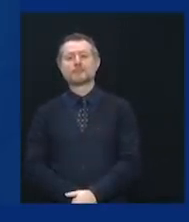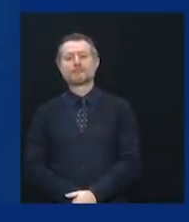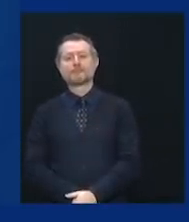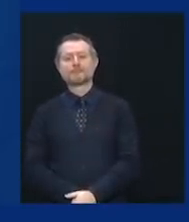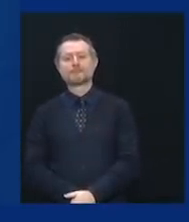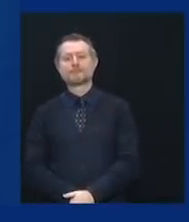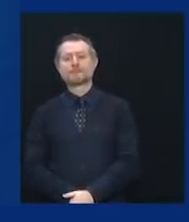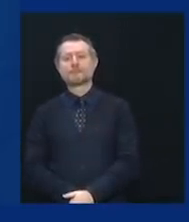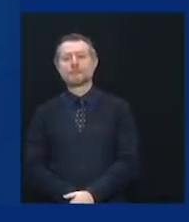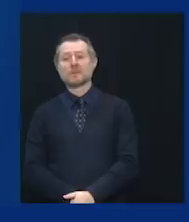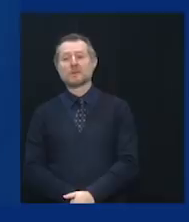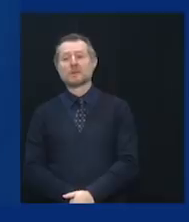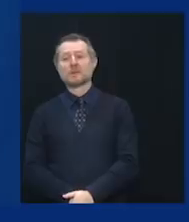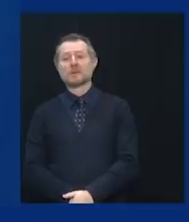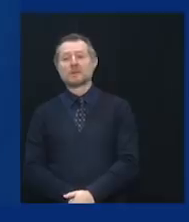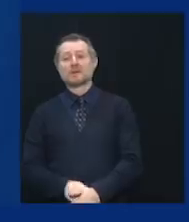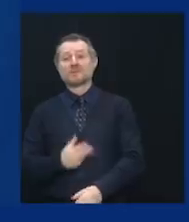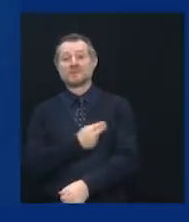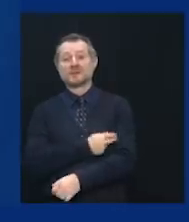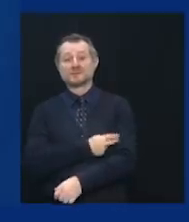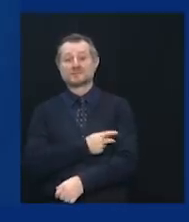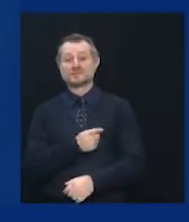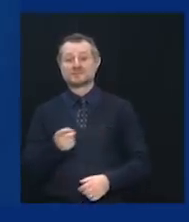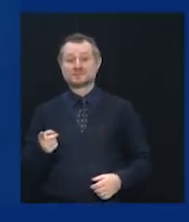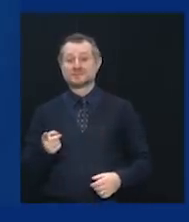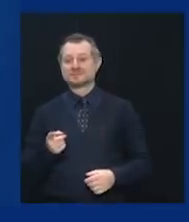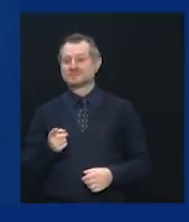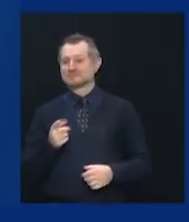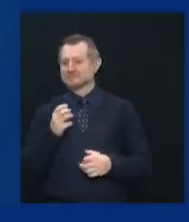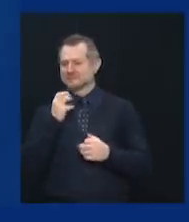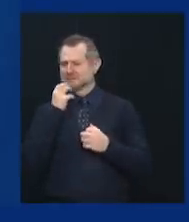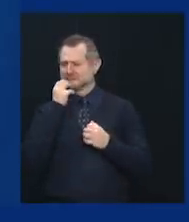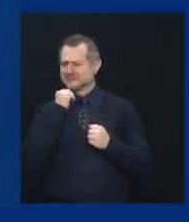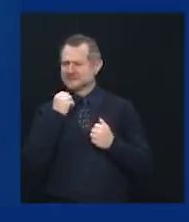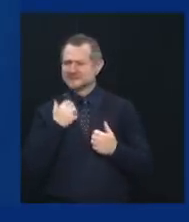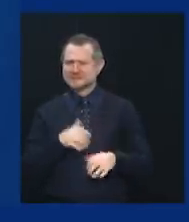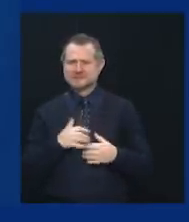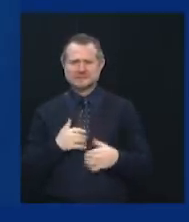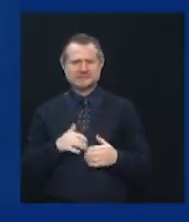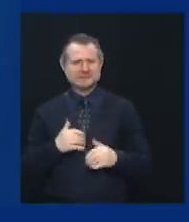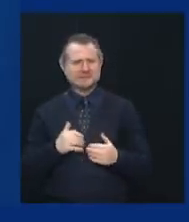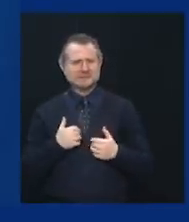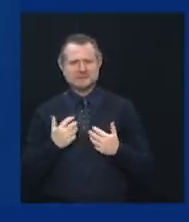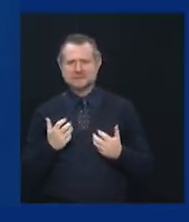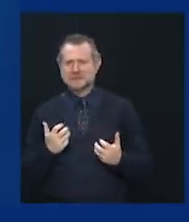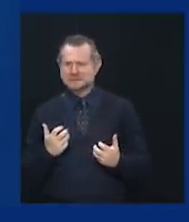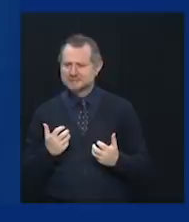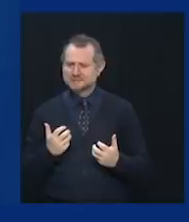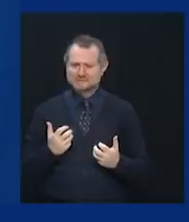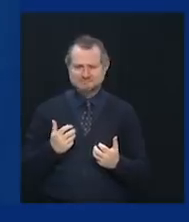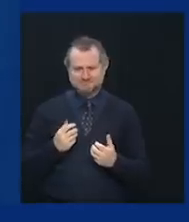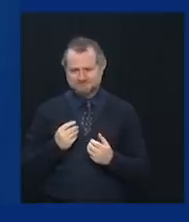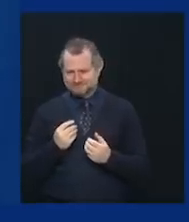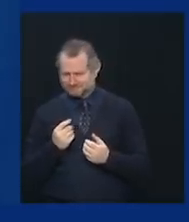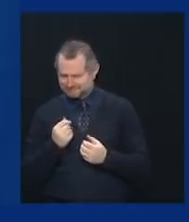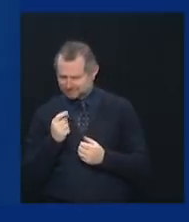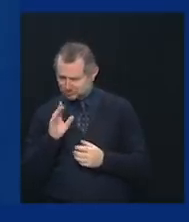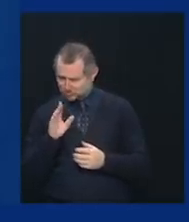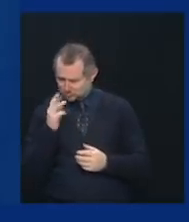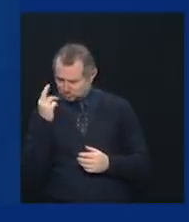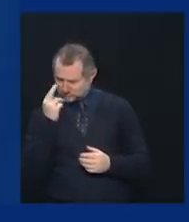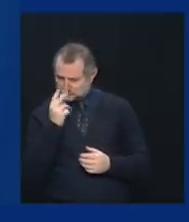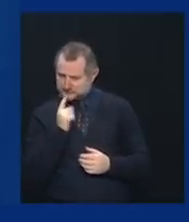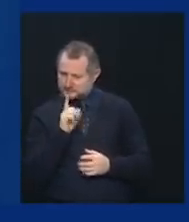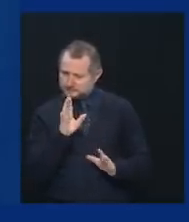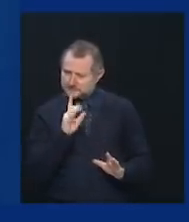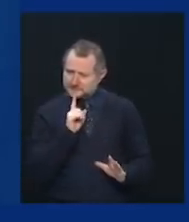Also, these vaccines are a valuable commodity. I don't think we appreciate how valuable yet.